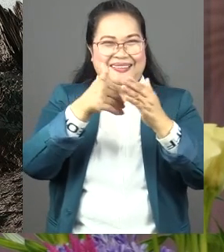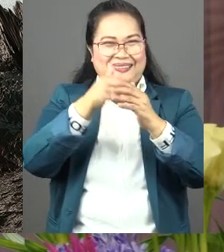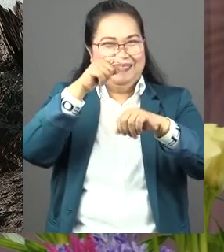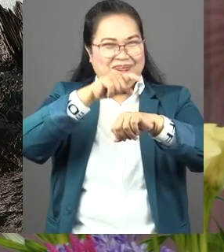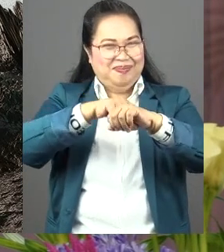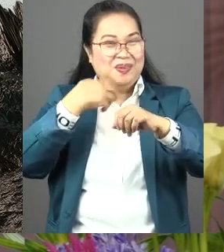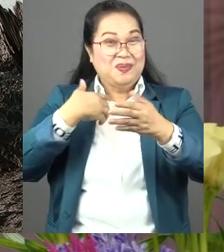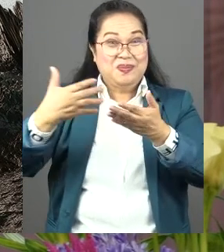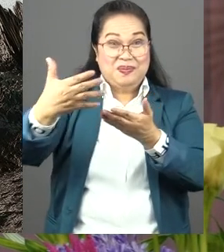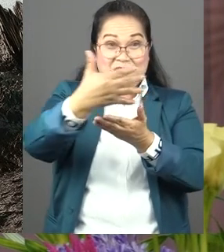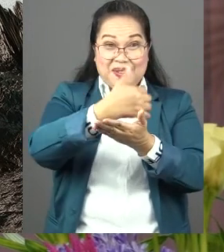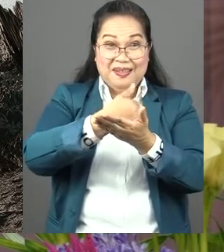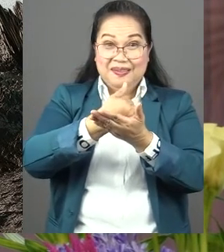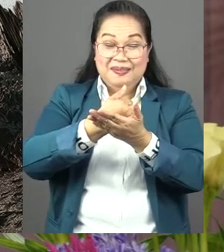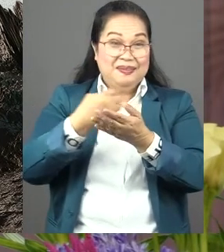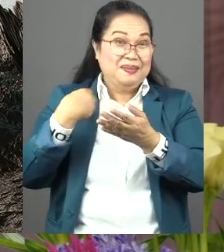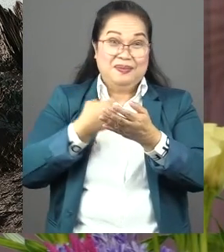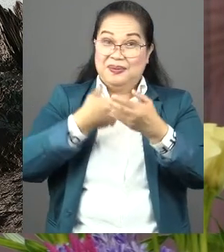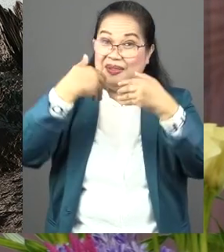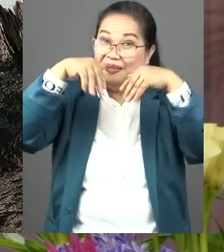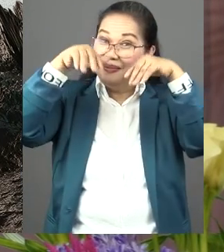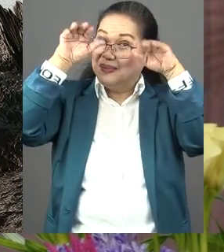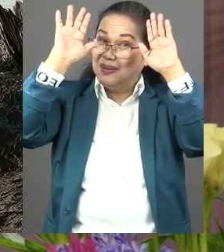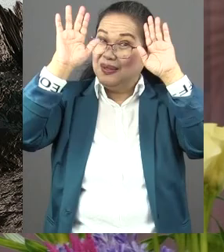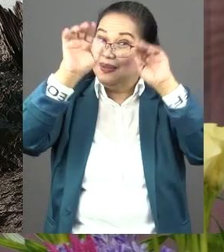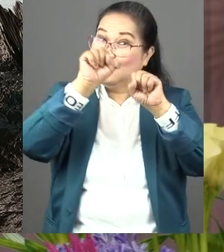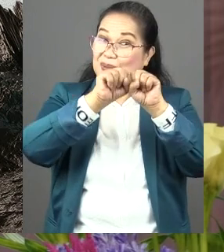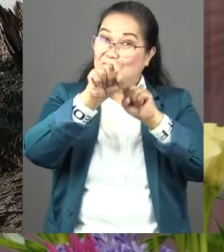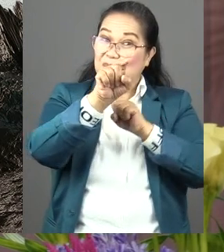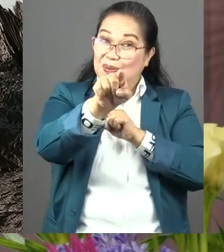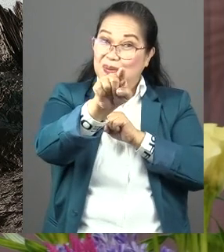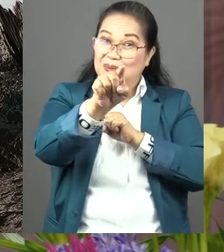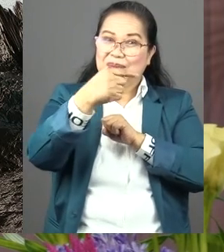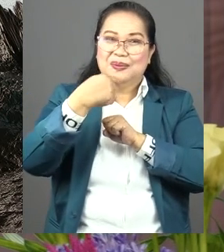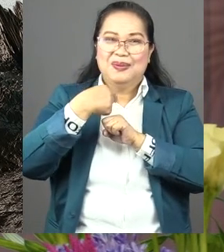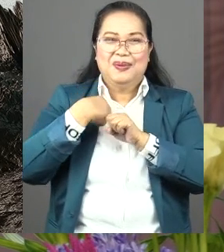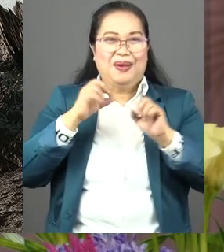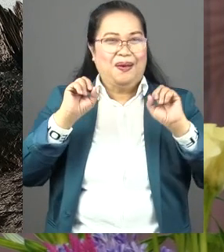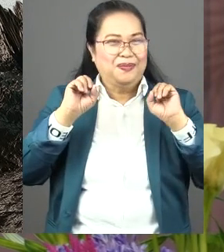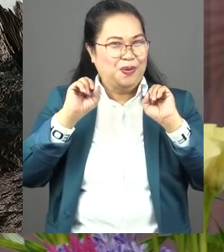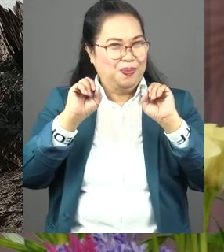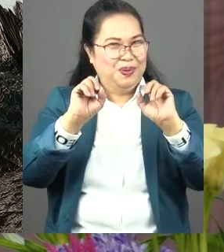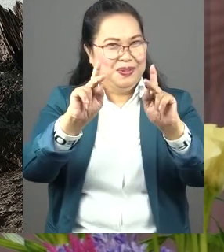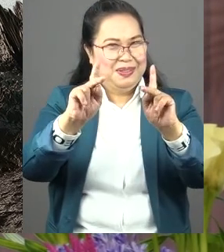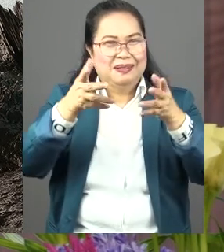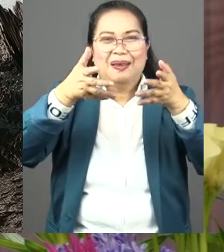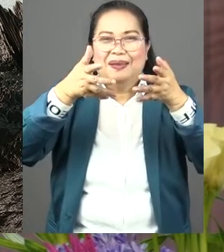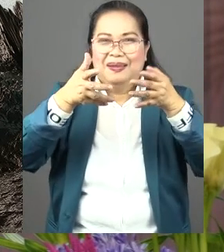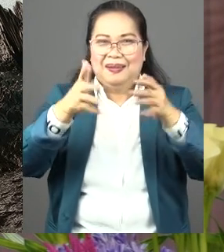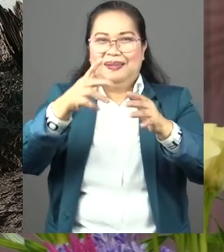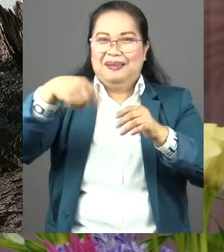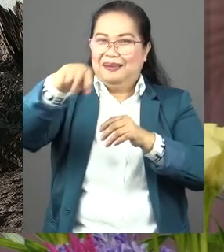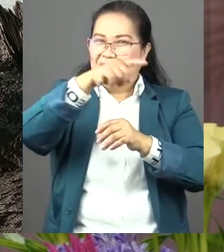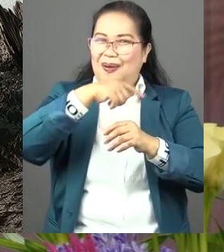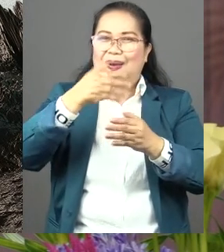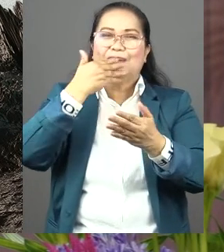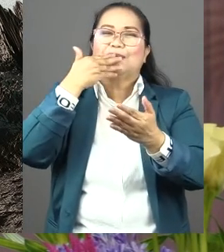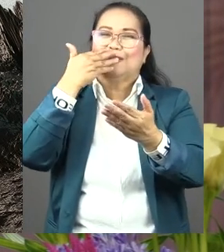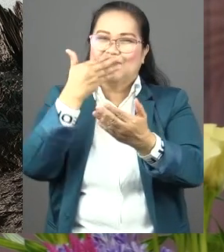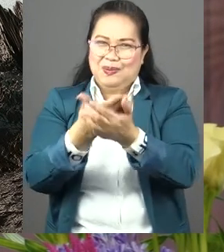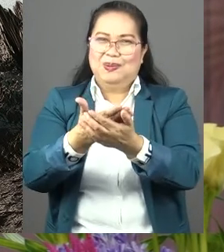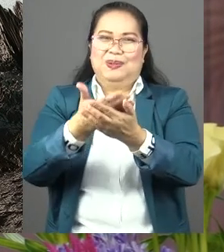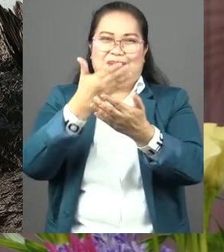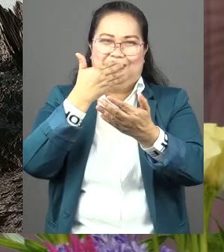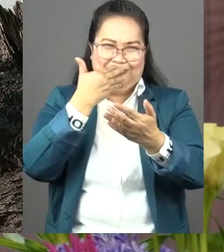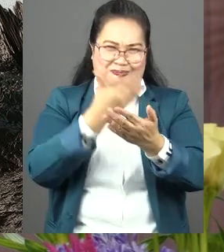reap if we do not give up. So then, as we have opportunity, let us do good to